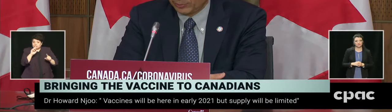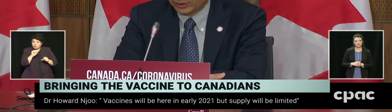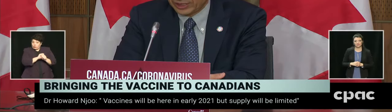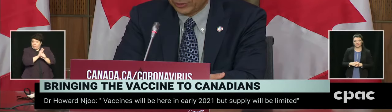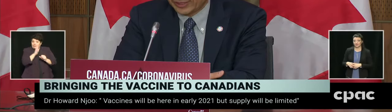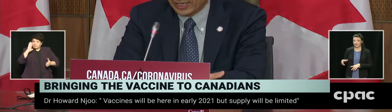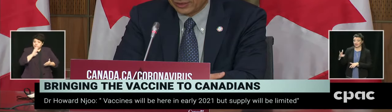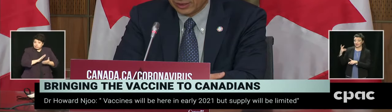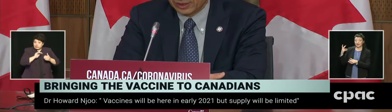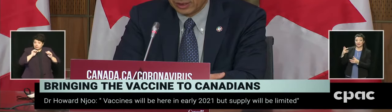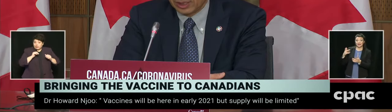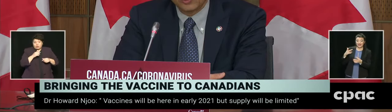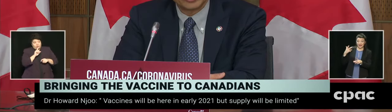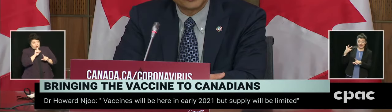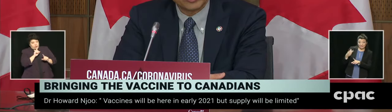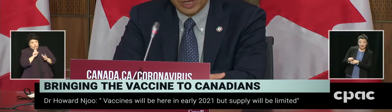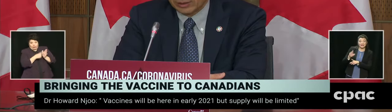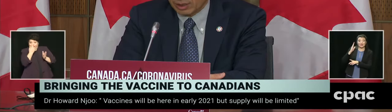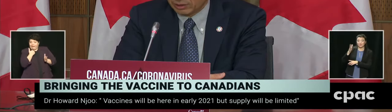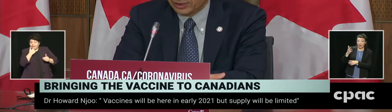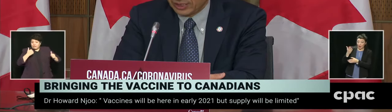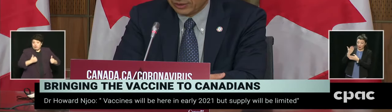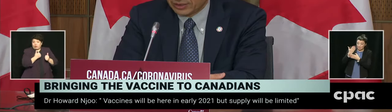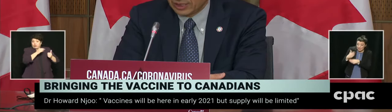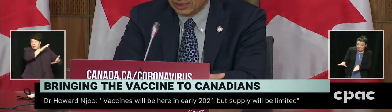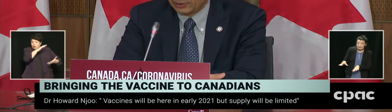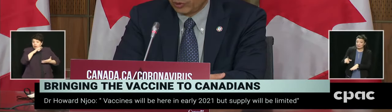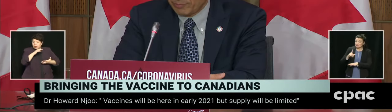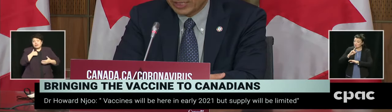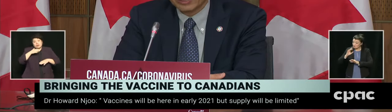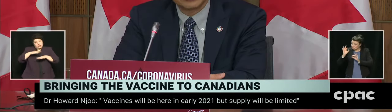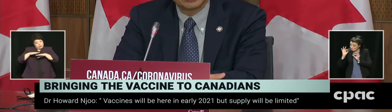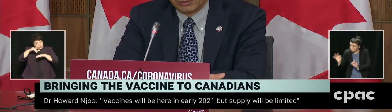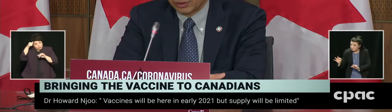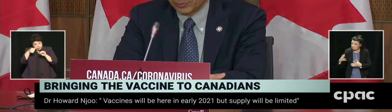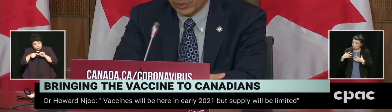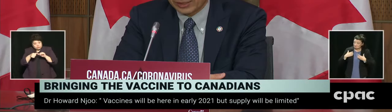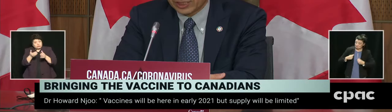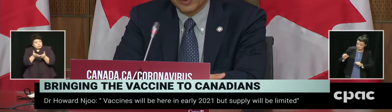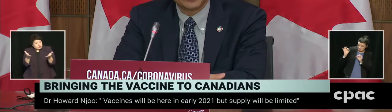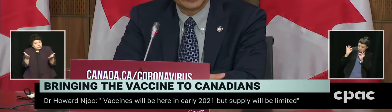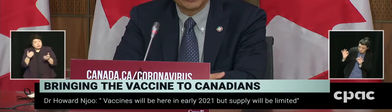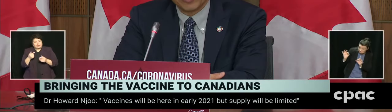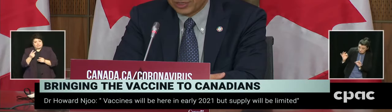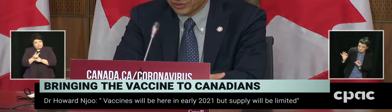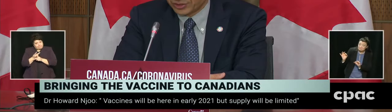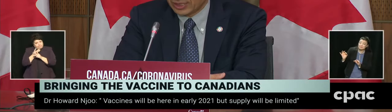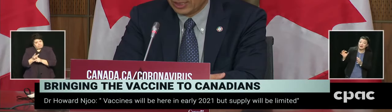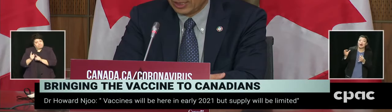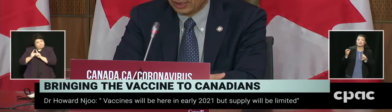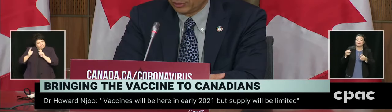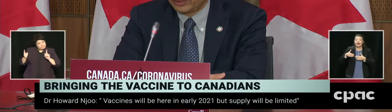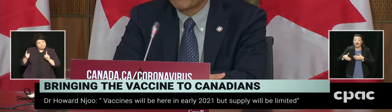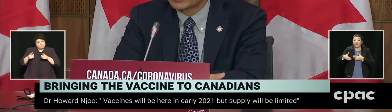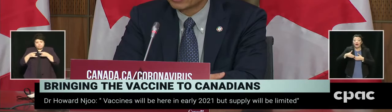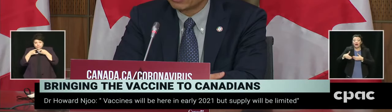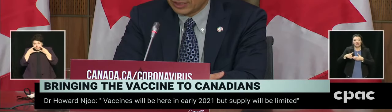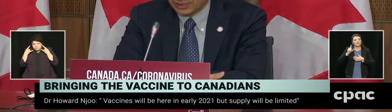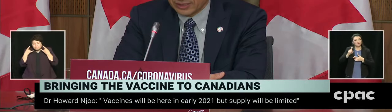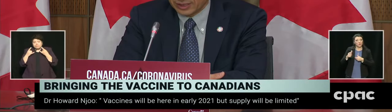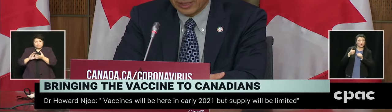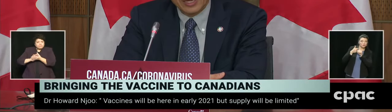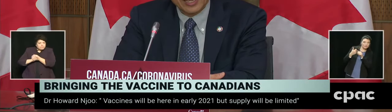widely available here in Canada, I want to remind all Canadians that we must continue to practice public health measures, including